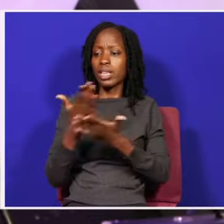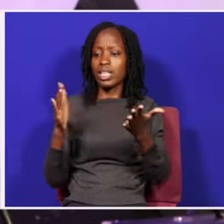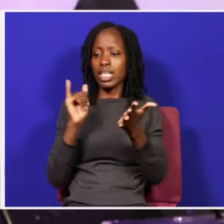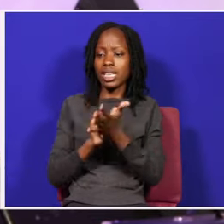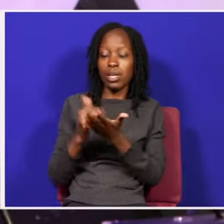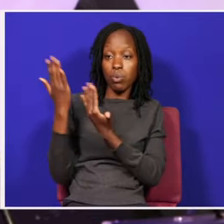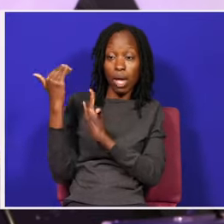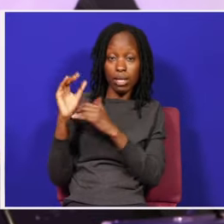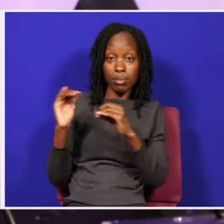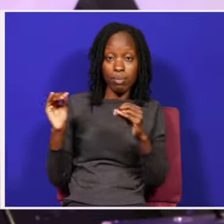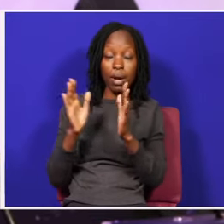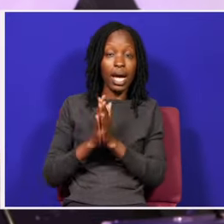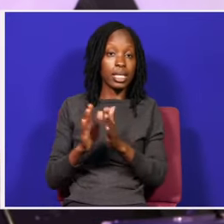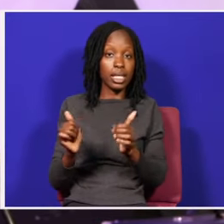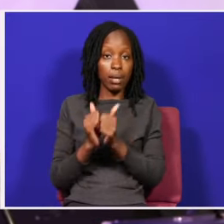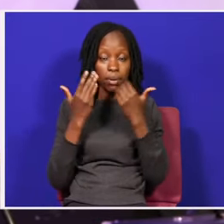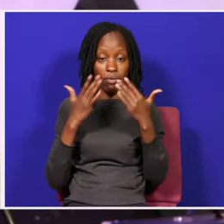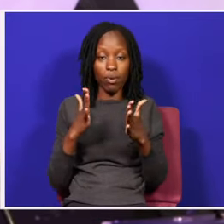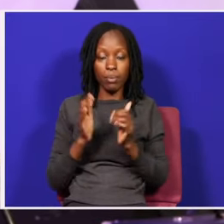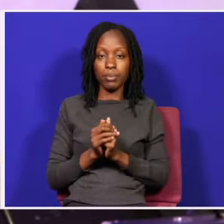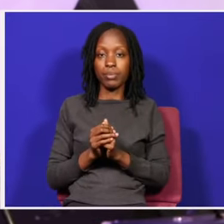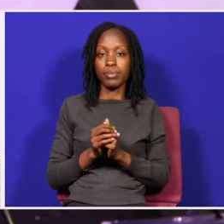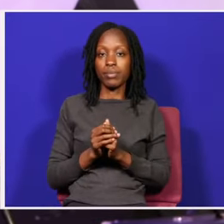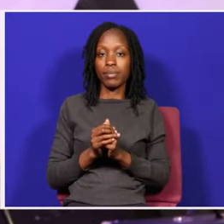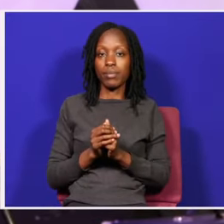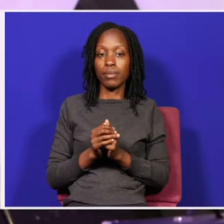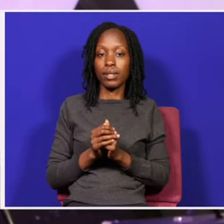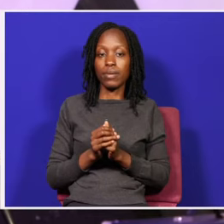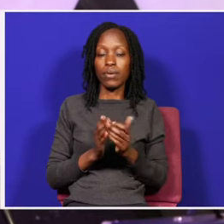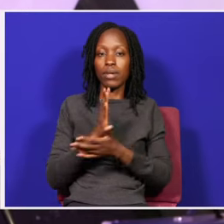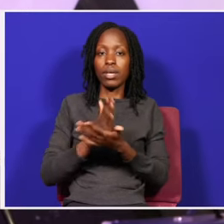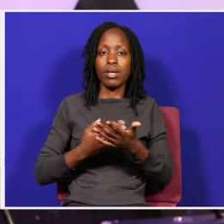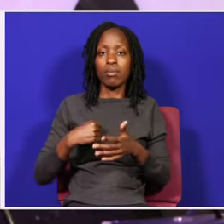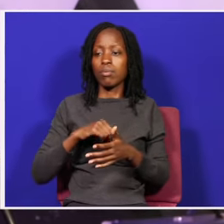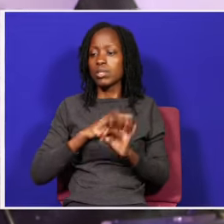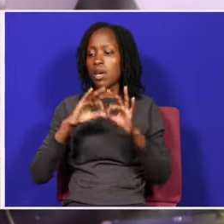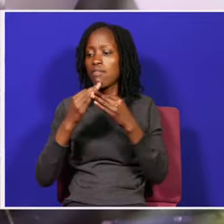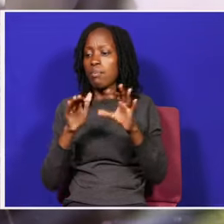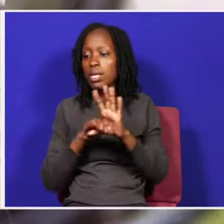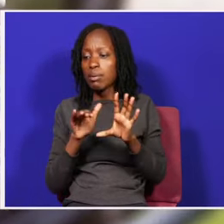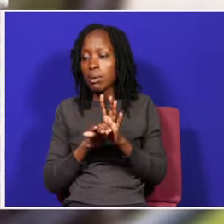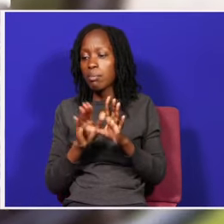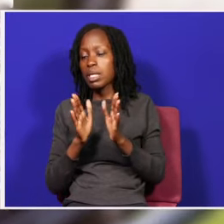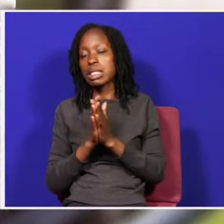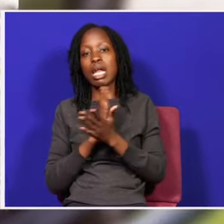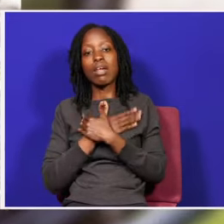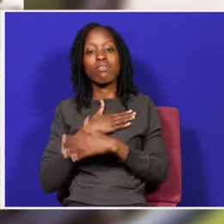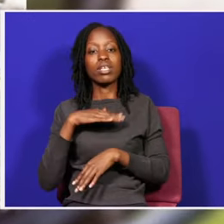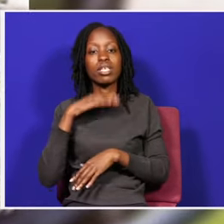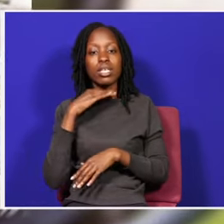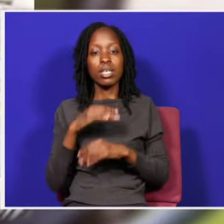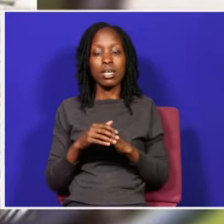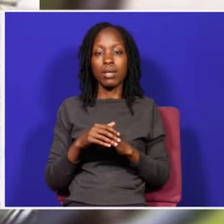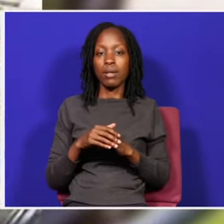did not expect, and they happened regardless. Some of us lost loved ones this year. I had to say goodbye